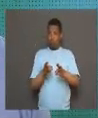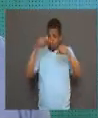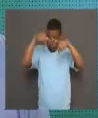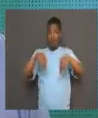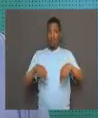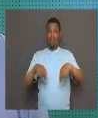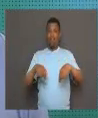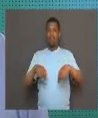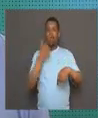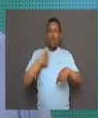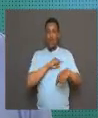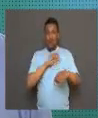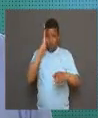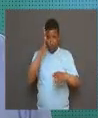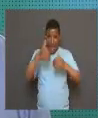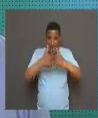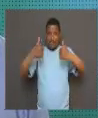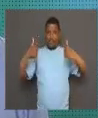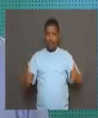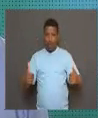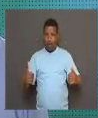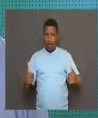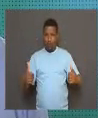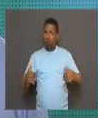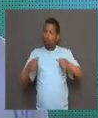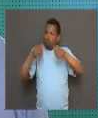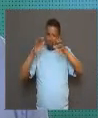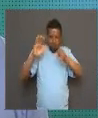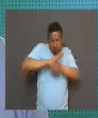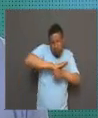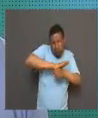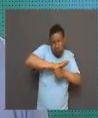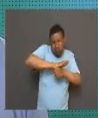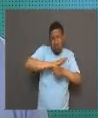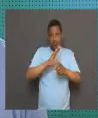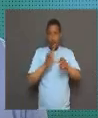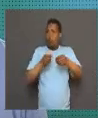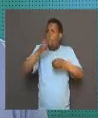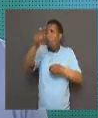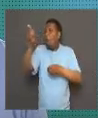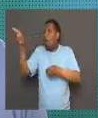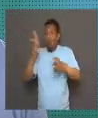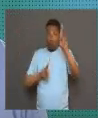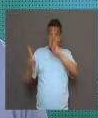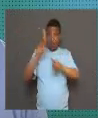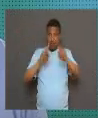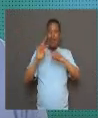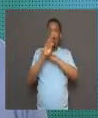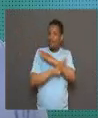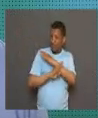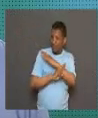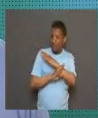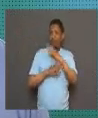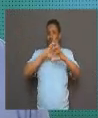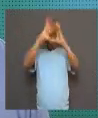Today, we will identify the densely and sparsely populated regions